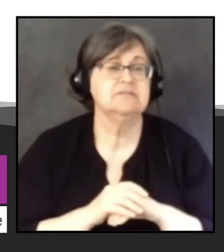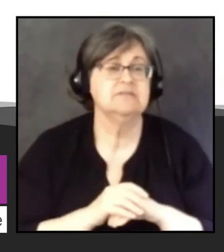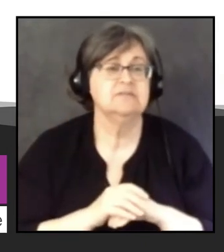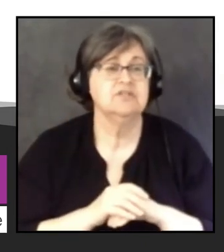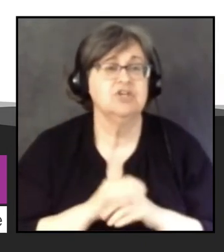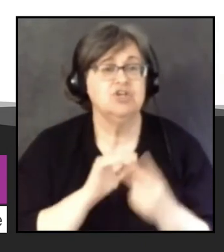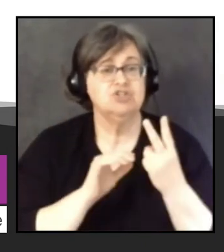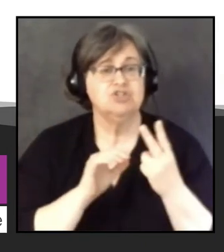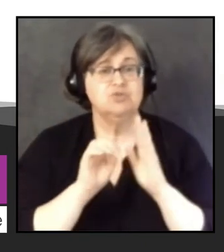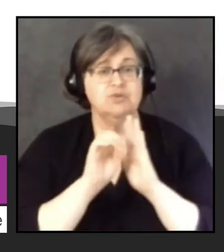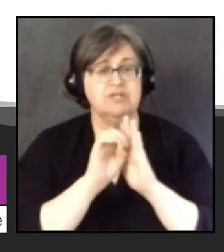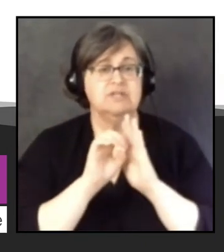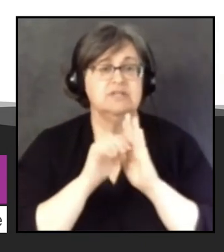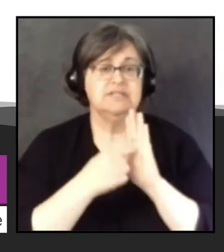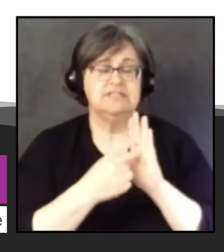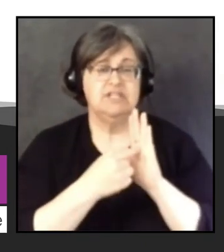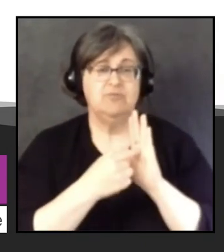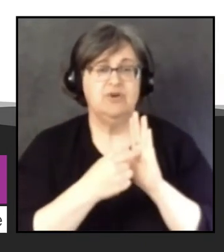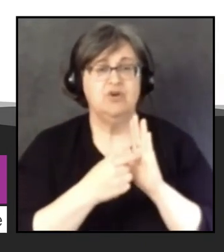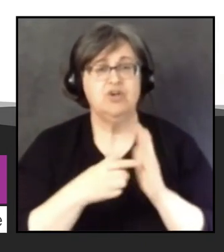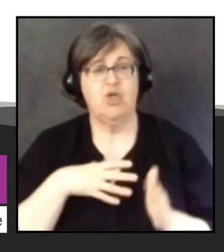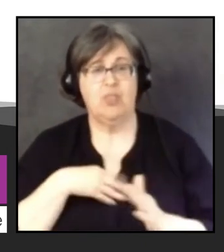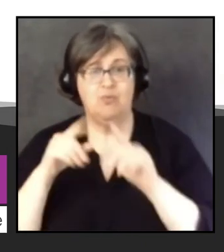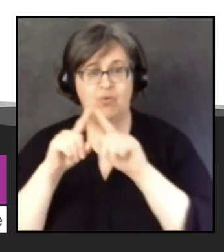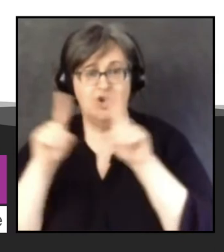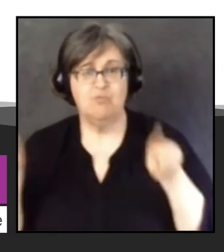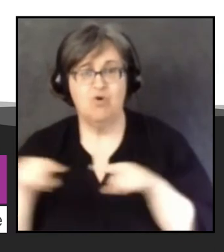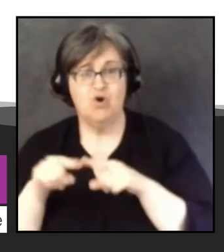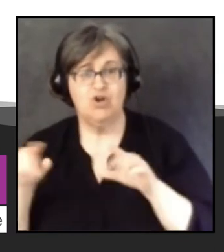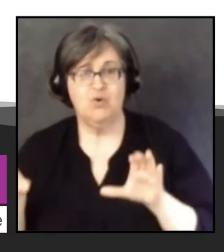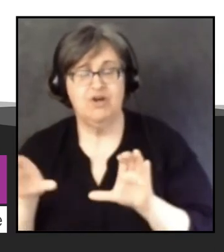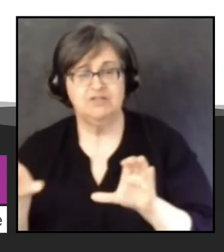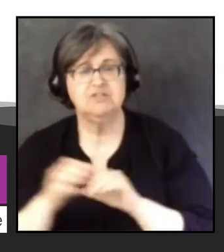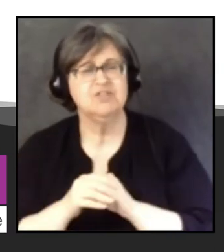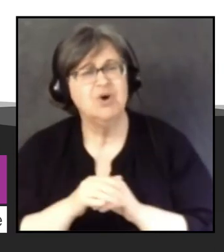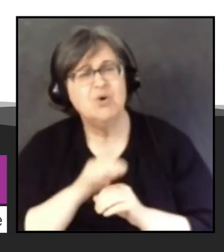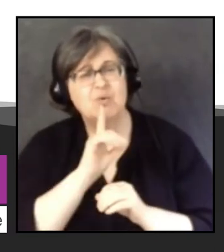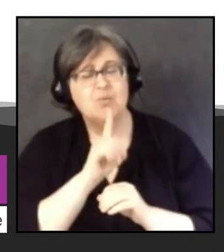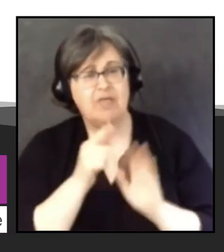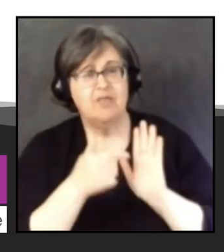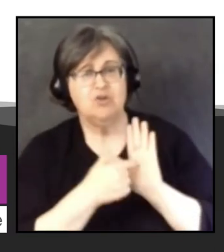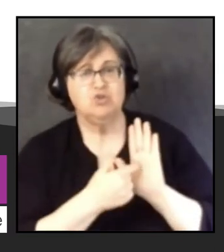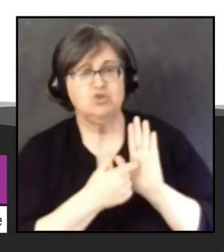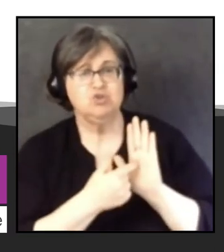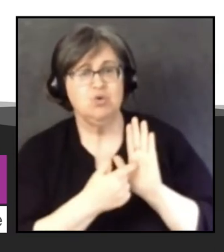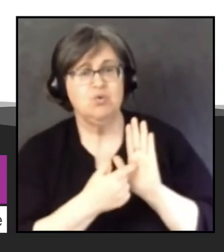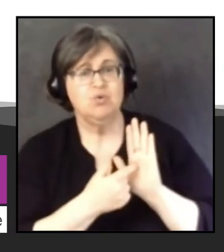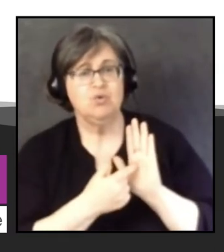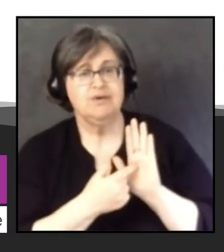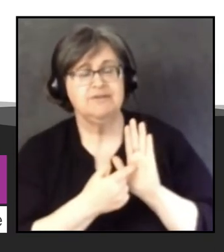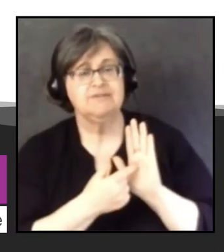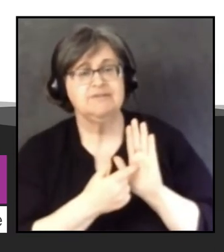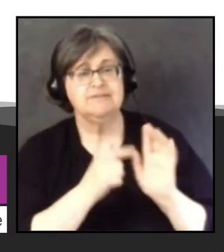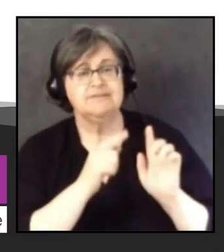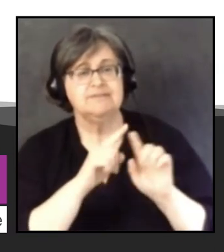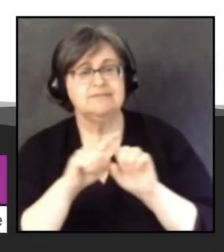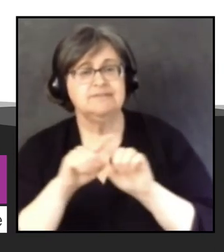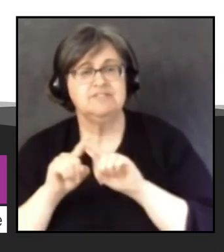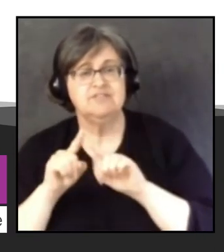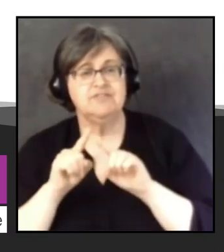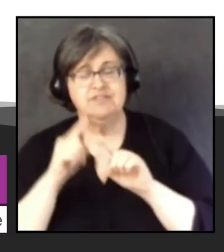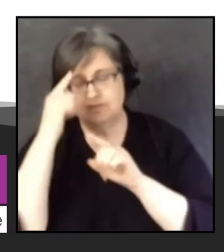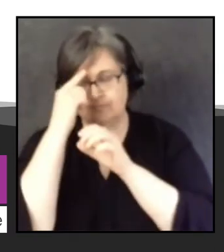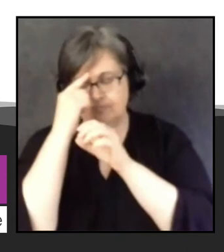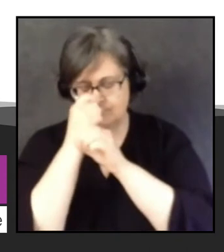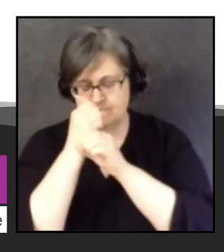These are two examples of the whiteboard activity, and they really show how various imaginings